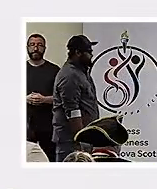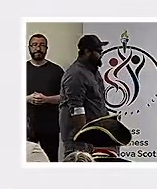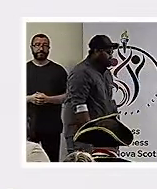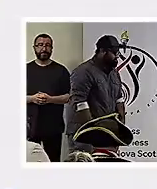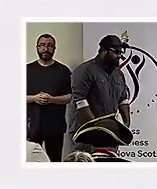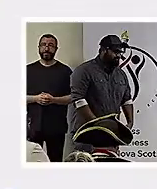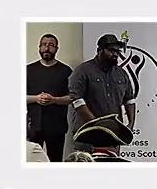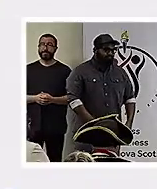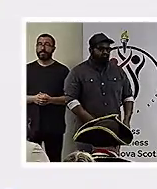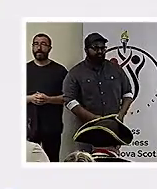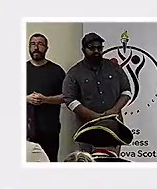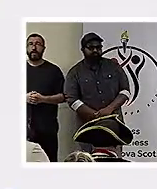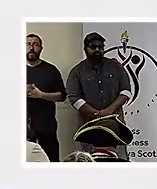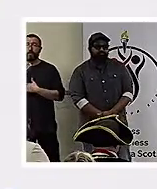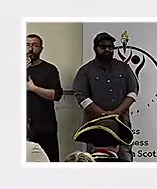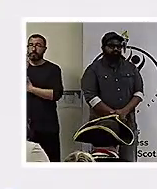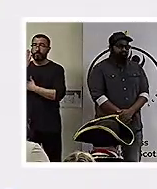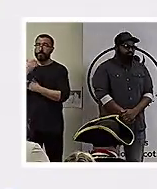Good morning, everyone.